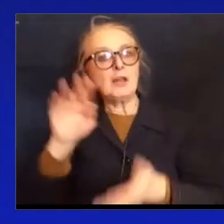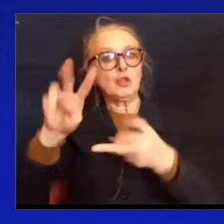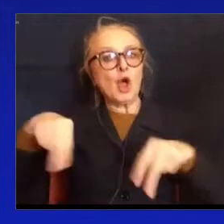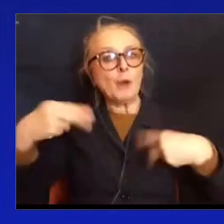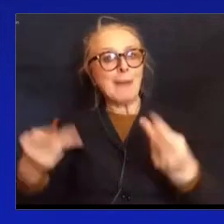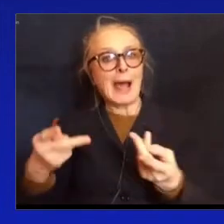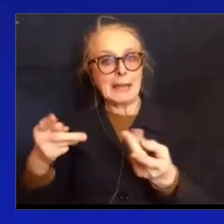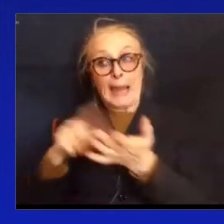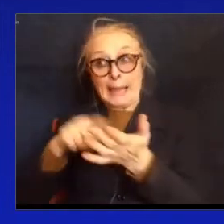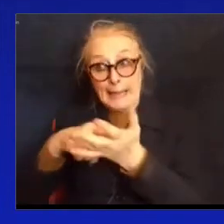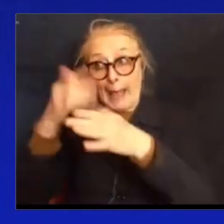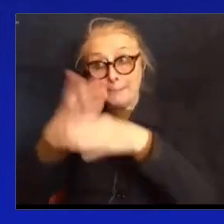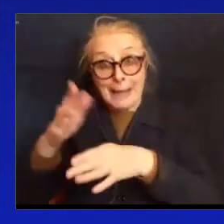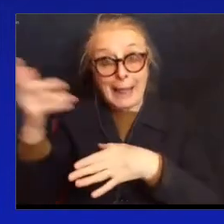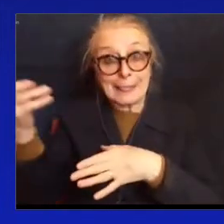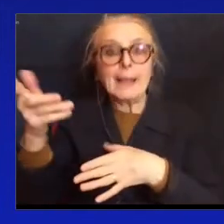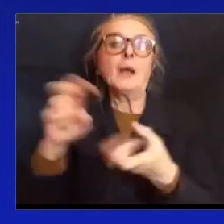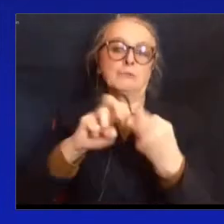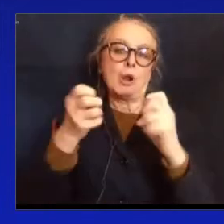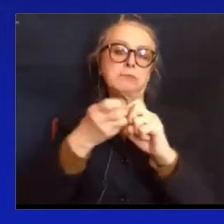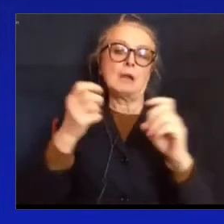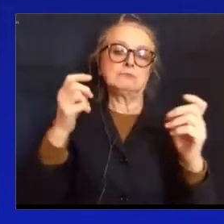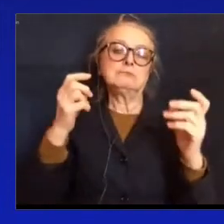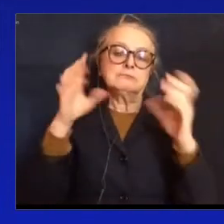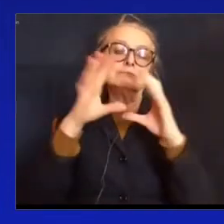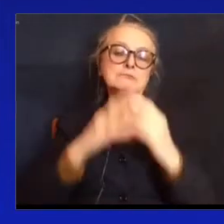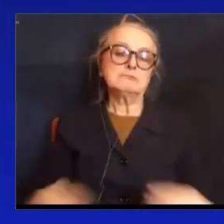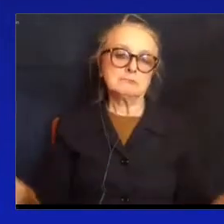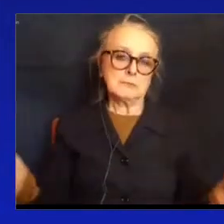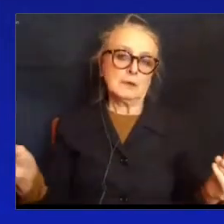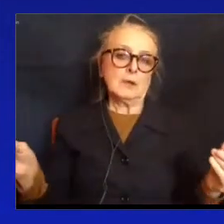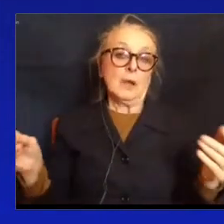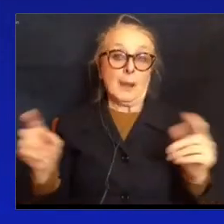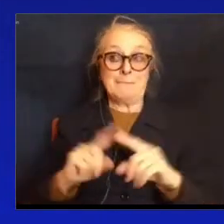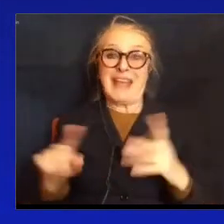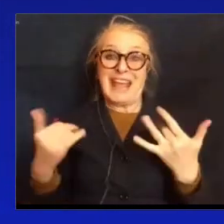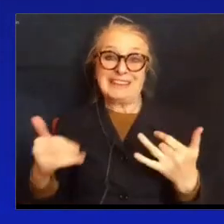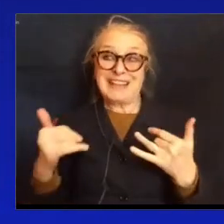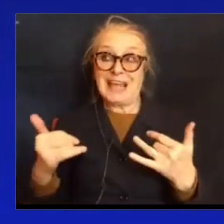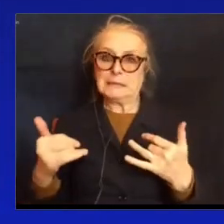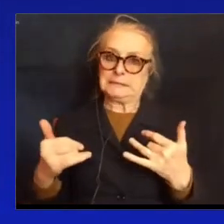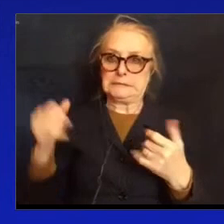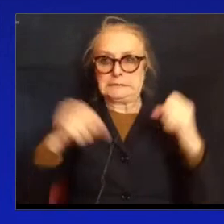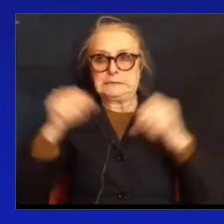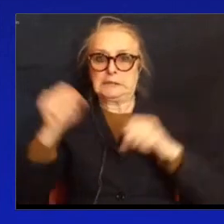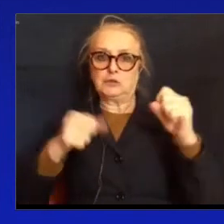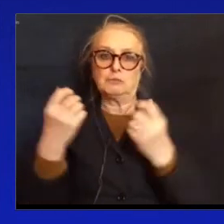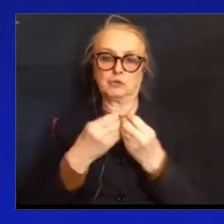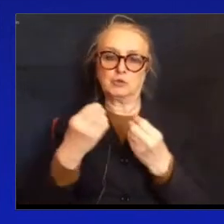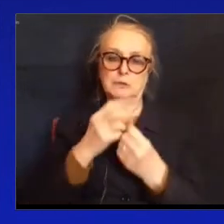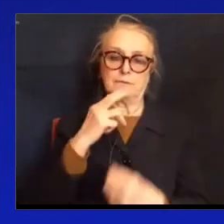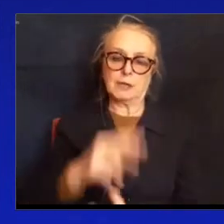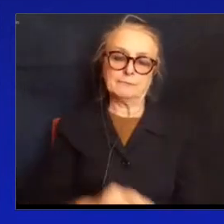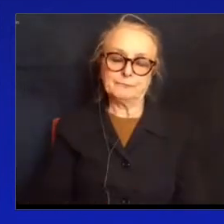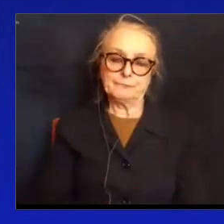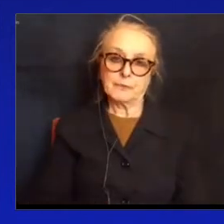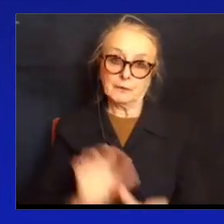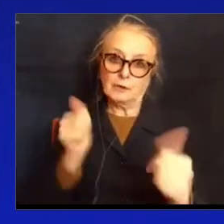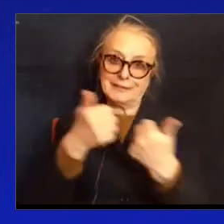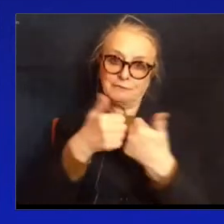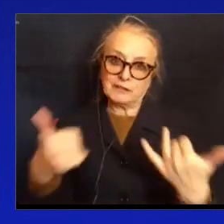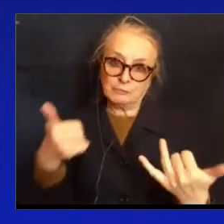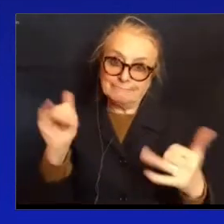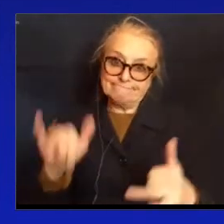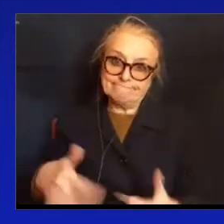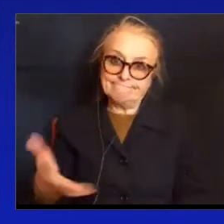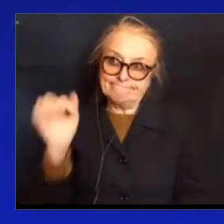right now, and I deal with facts and with data, and right now that's a bit of a challenge. And maybe Dr. Etches may want to add some